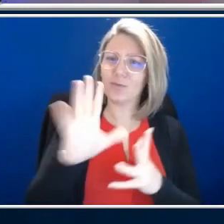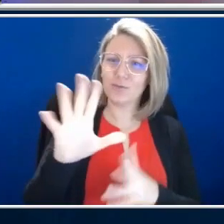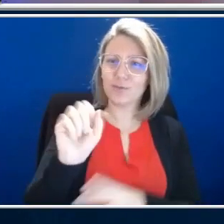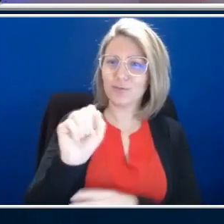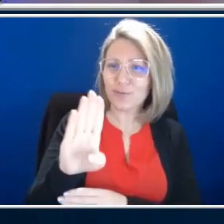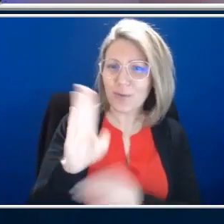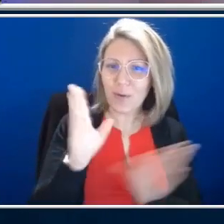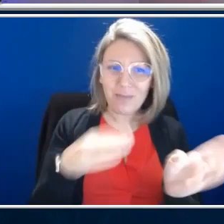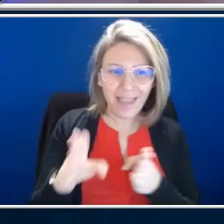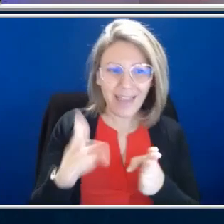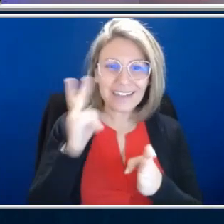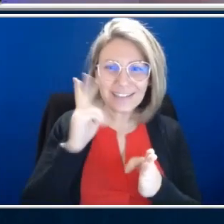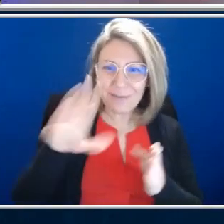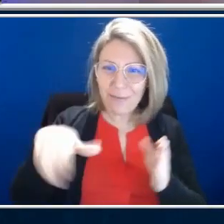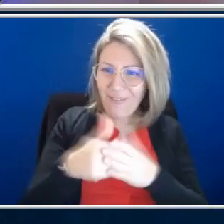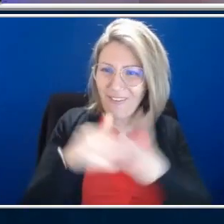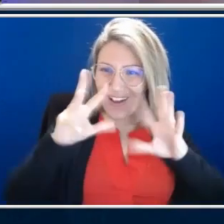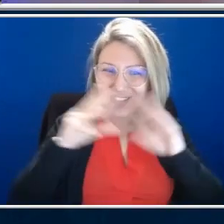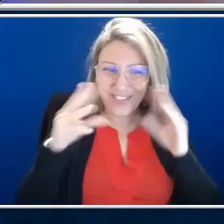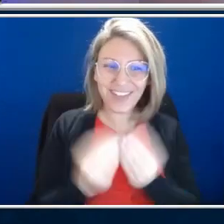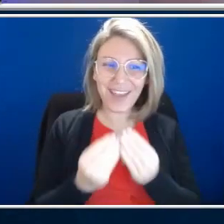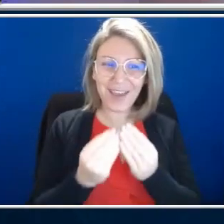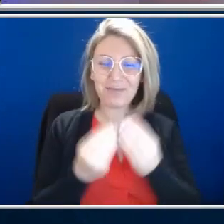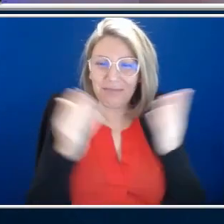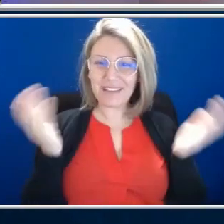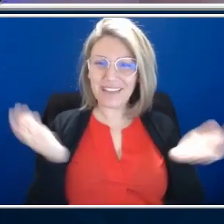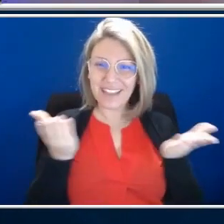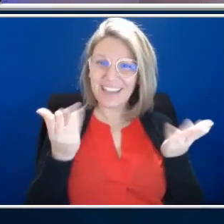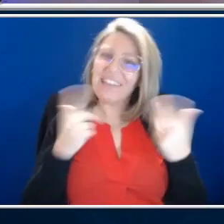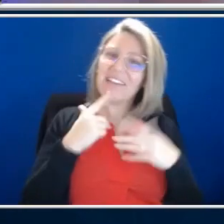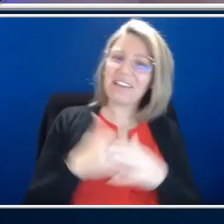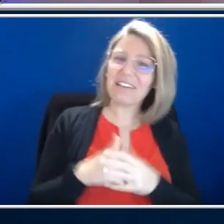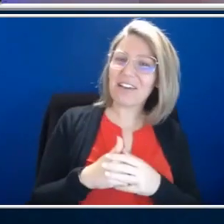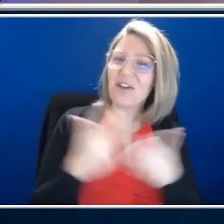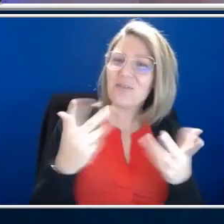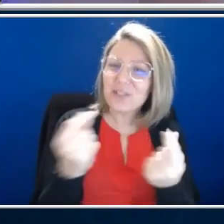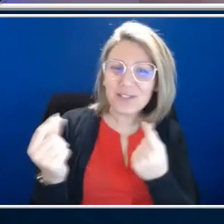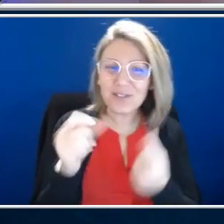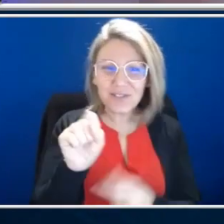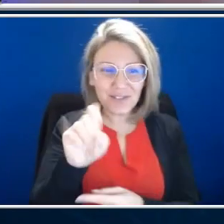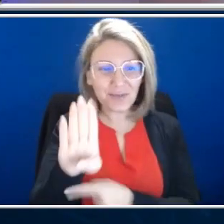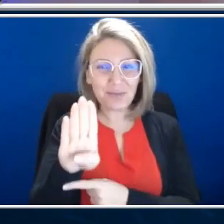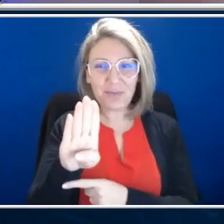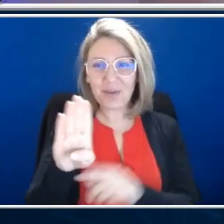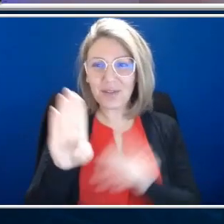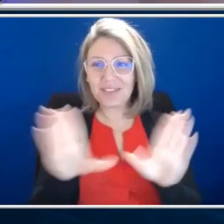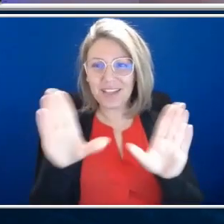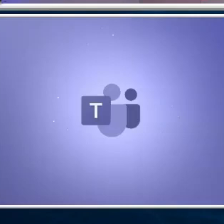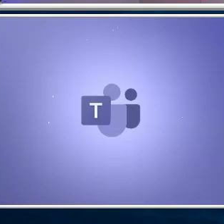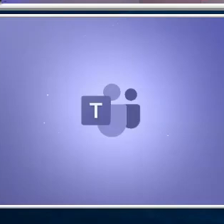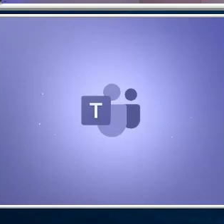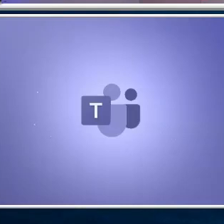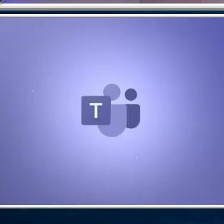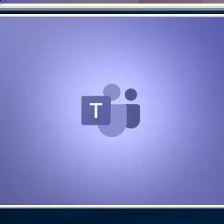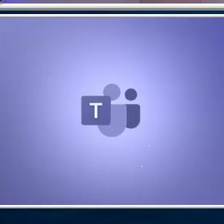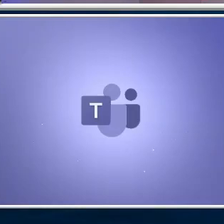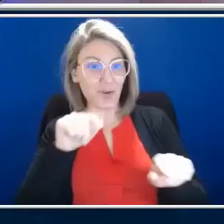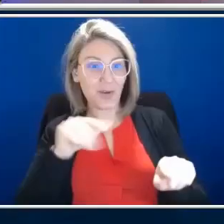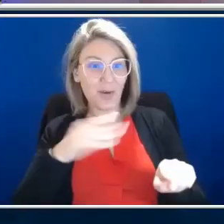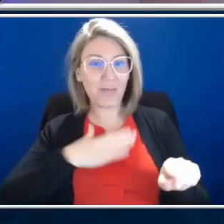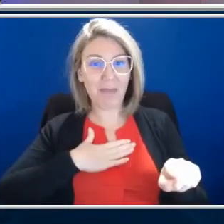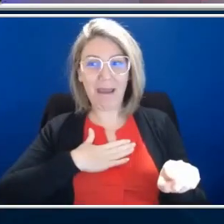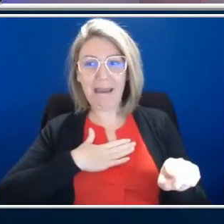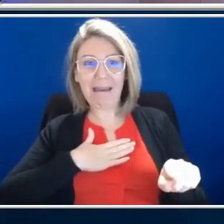whole army of your family there. What are you guys going to do on Super Bowl Sunday? Yeah, we're going to go to my dad's bar